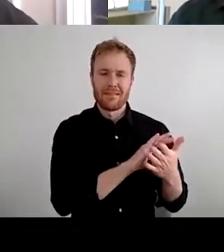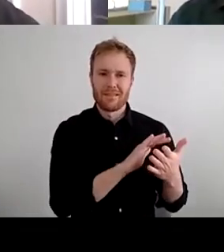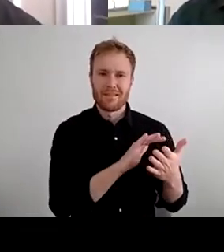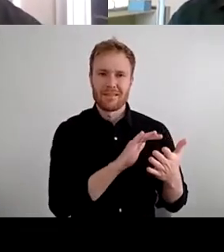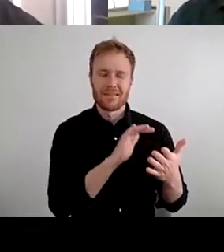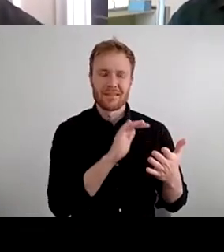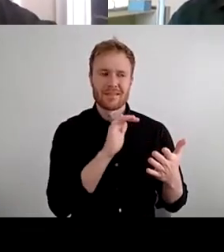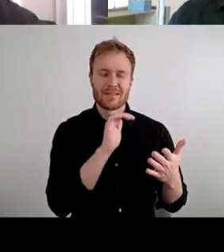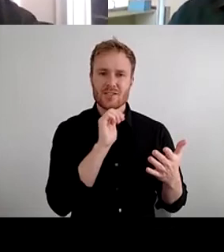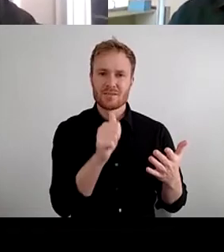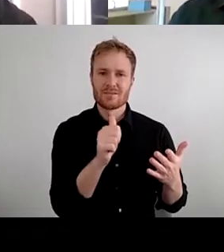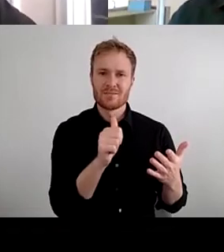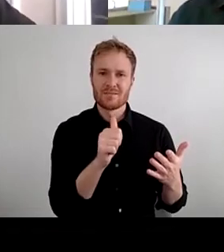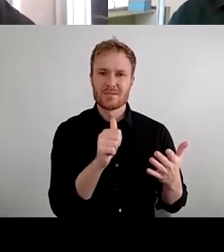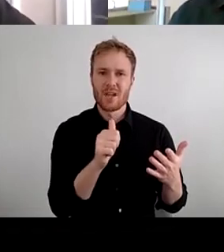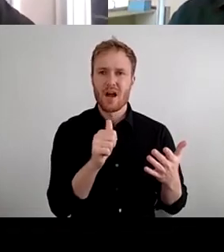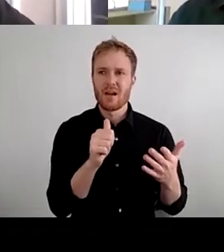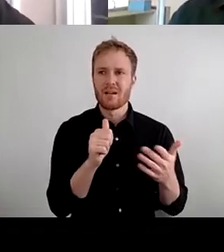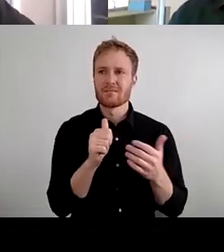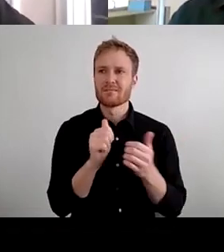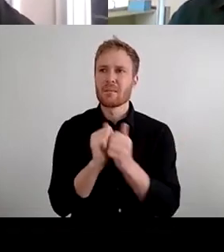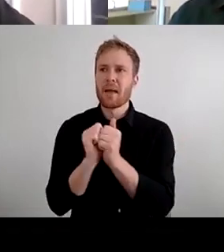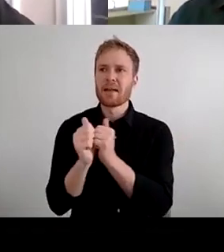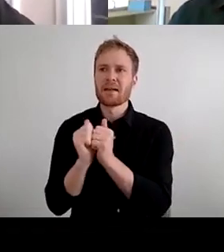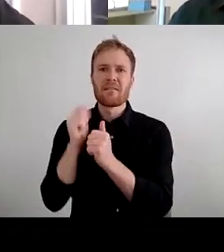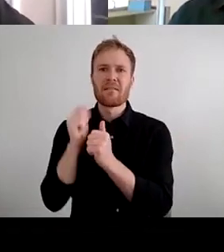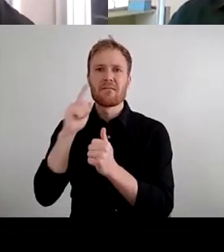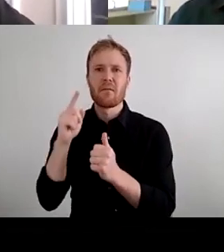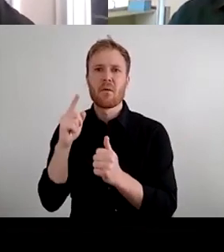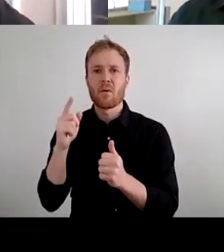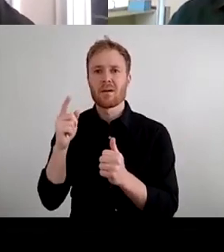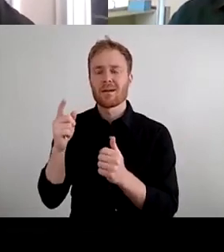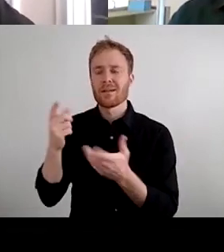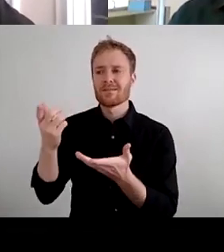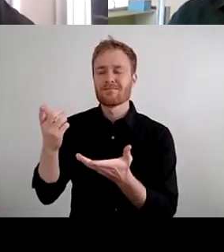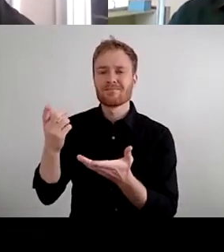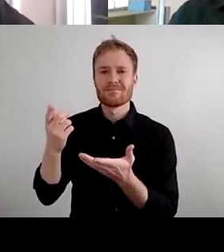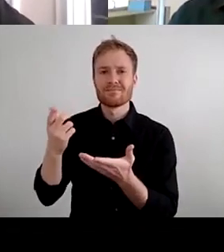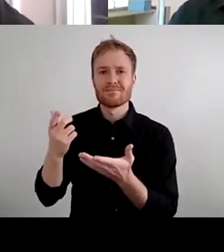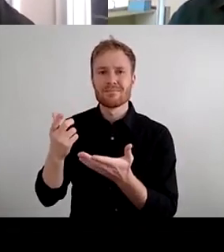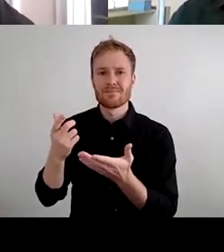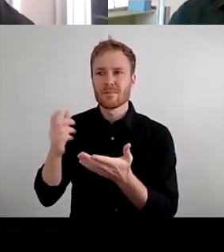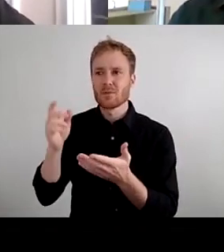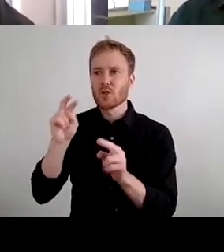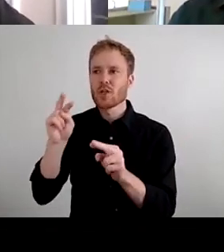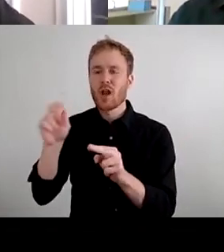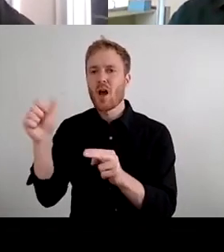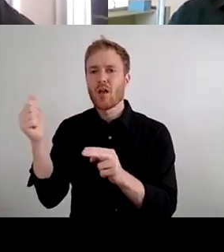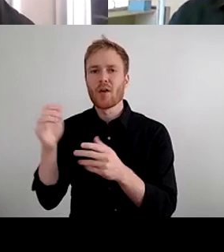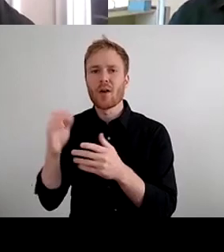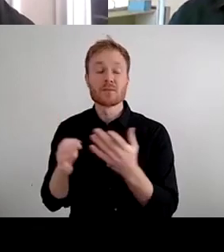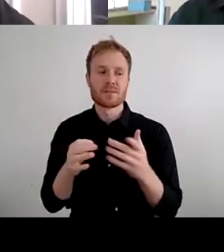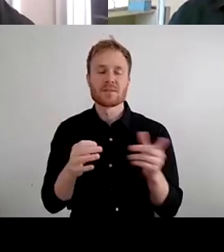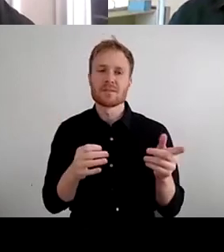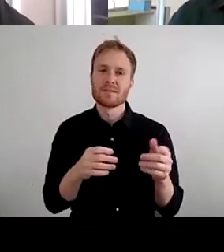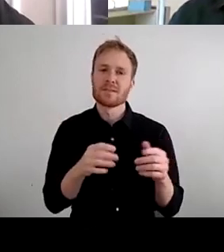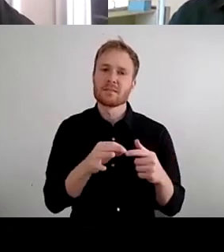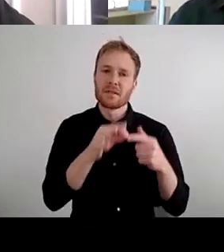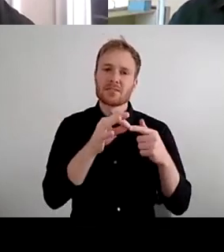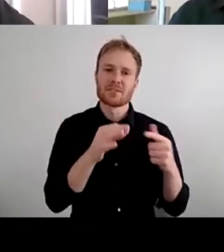with the, especially not talking about dollar amounts. I'm glad you're able to clarify that. That's all the questions that I have. I'm supportive, thank